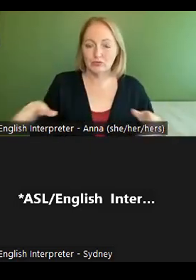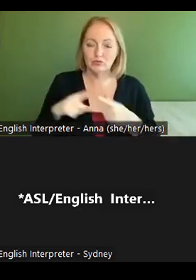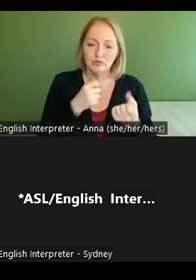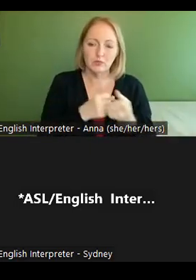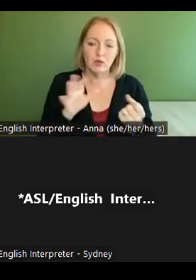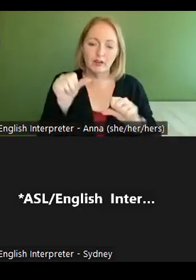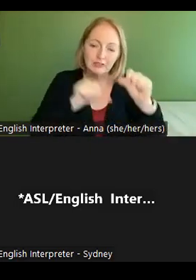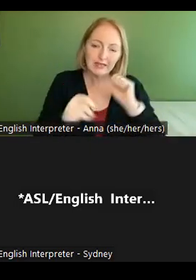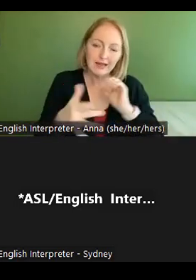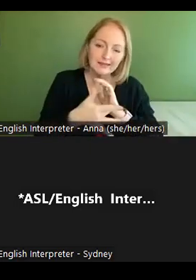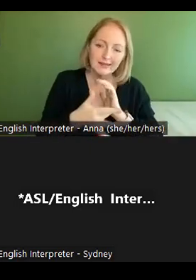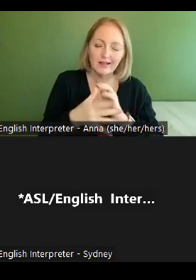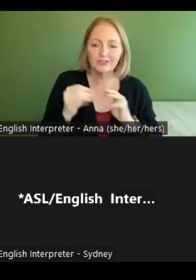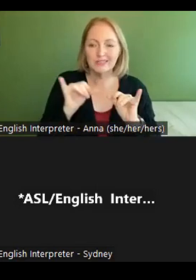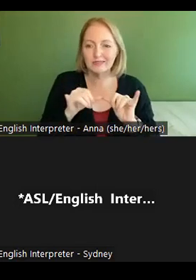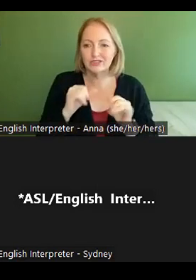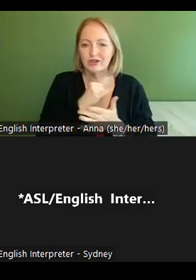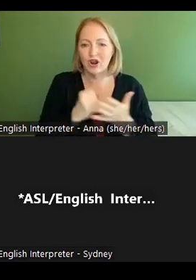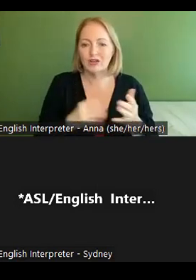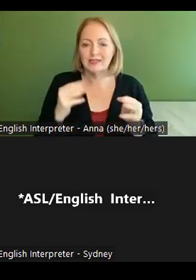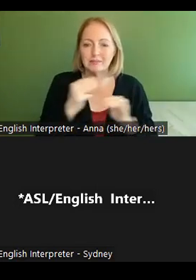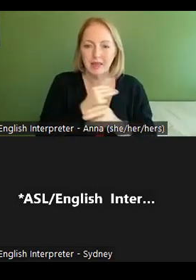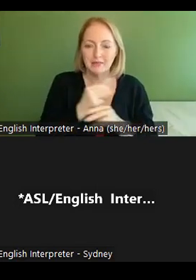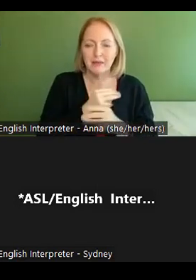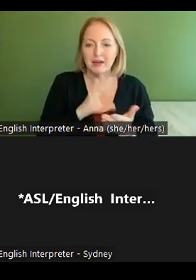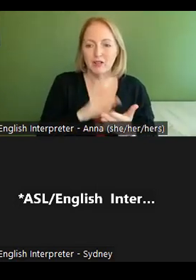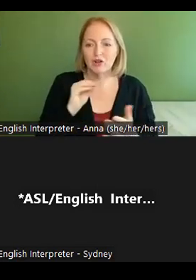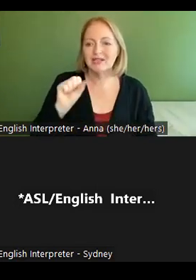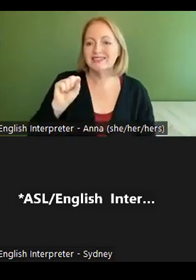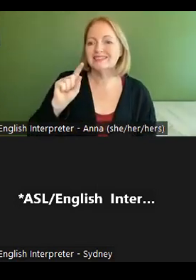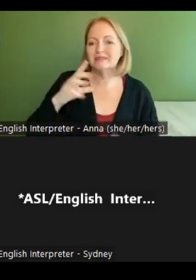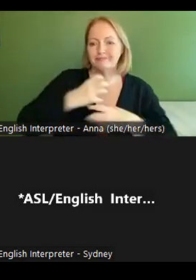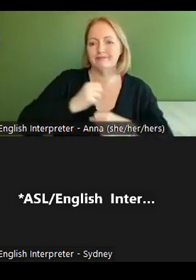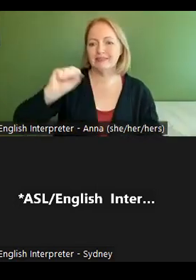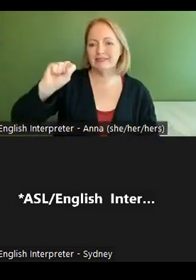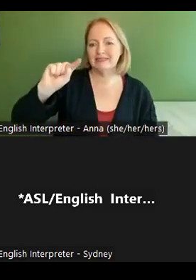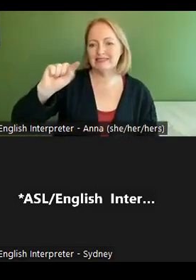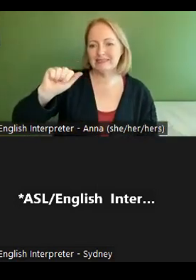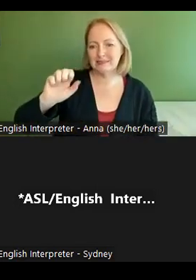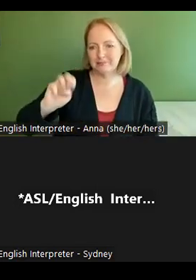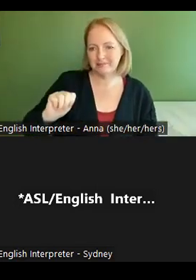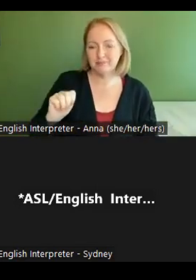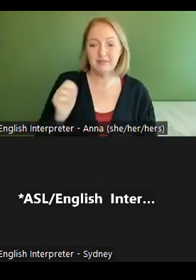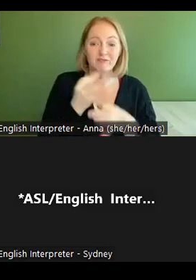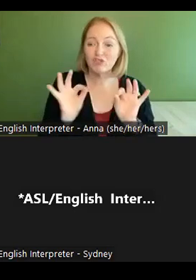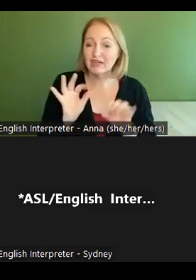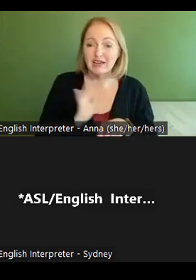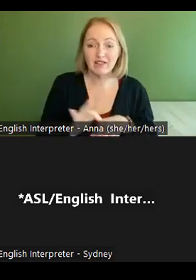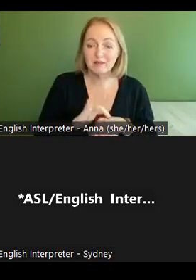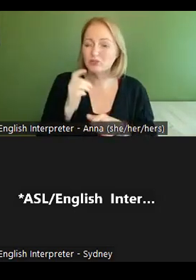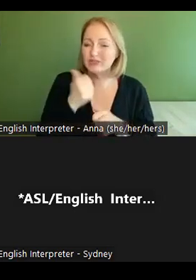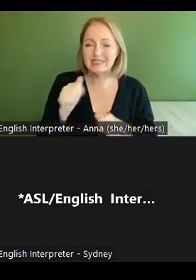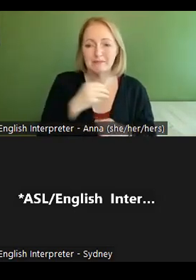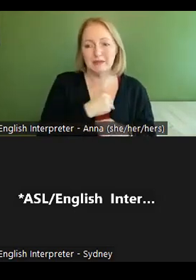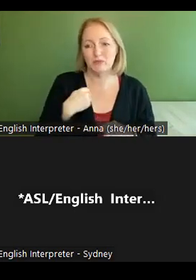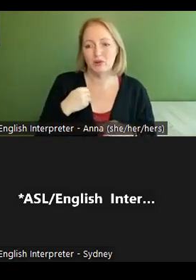science, technology, engineering, arts, and mathematics learning, or STEAM learning. The modules are free and available to every member of the workforce